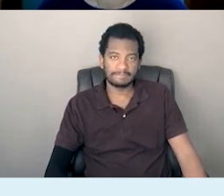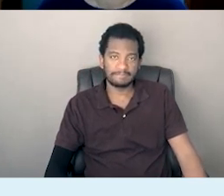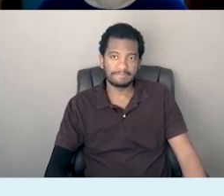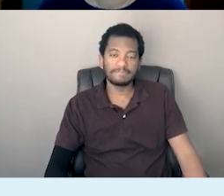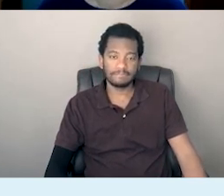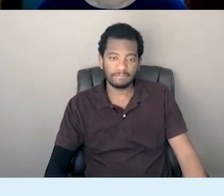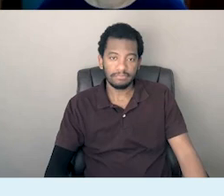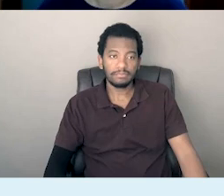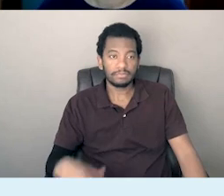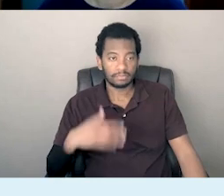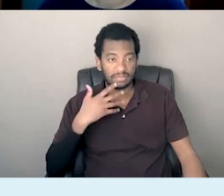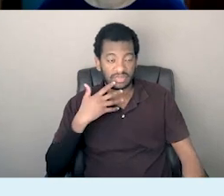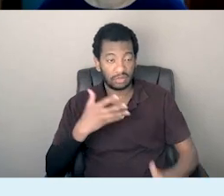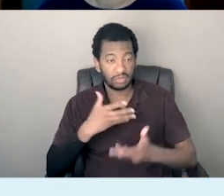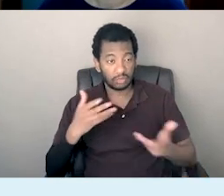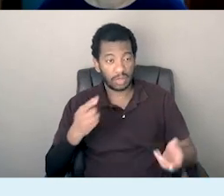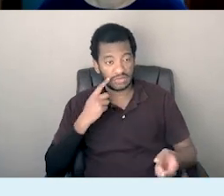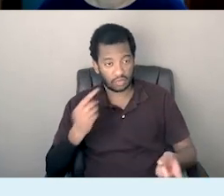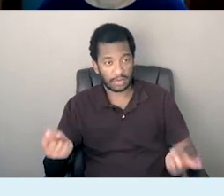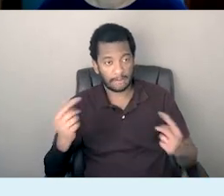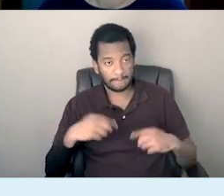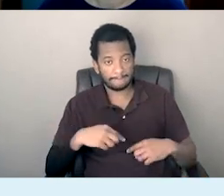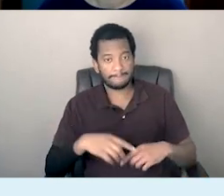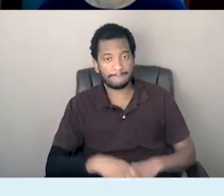Thank you so much for being here.